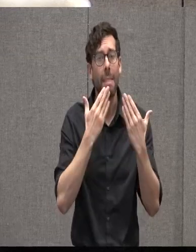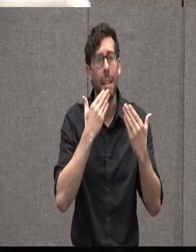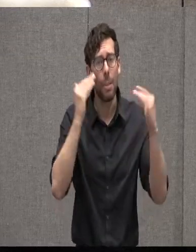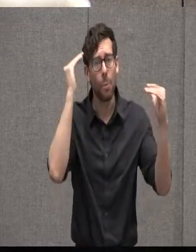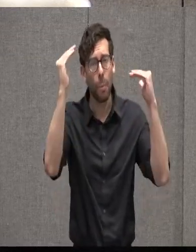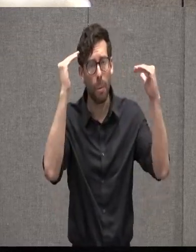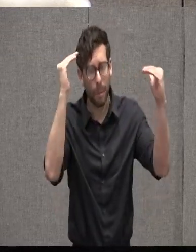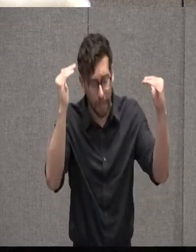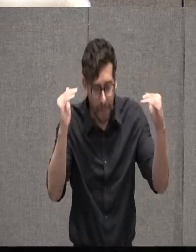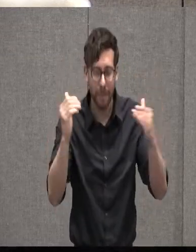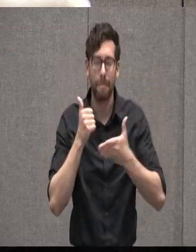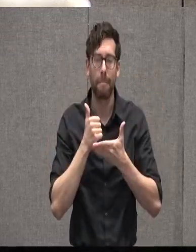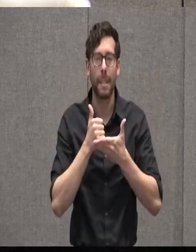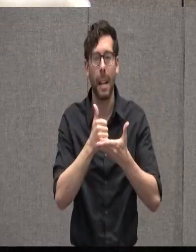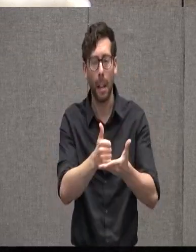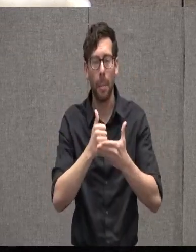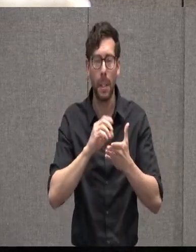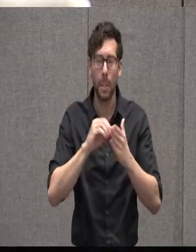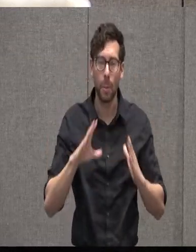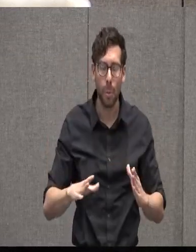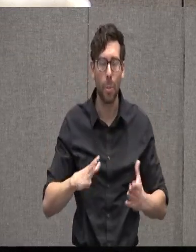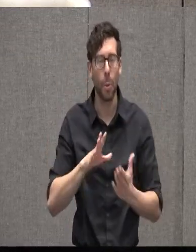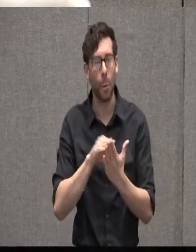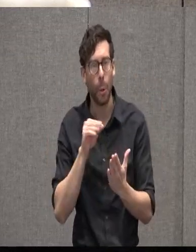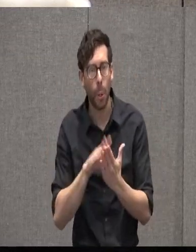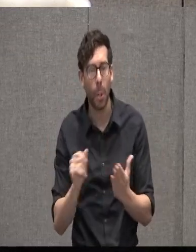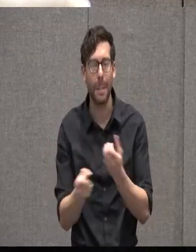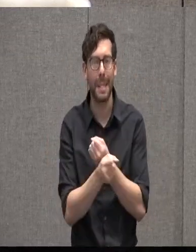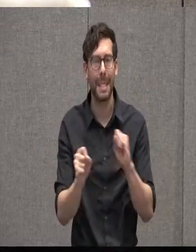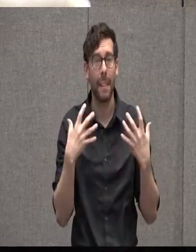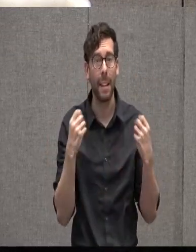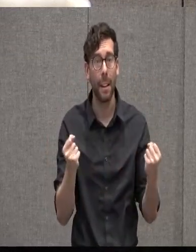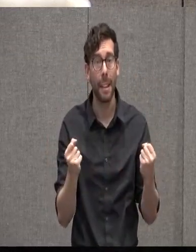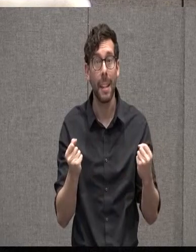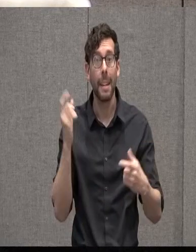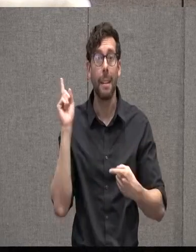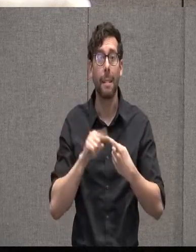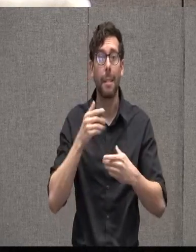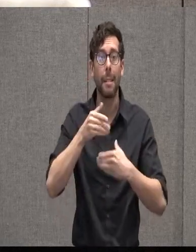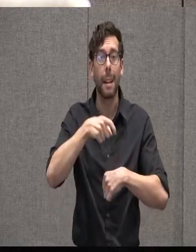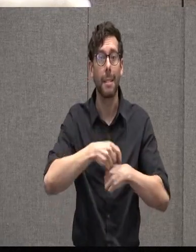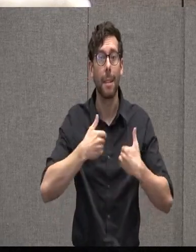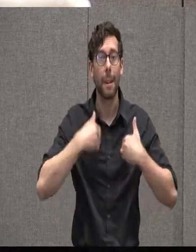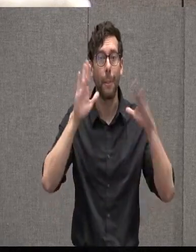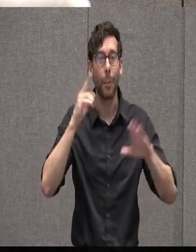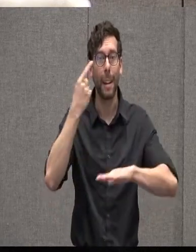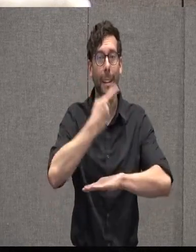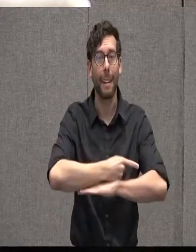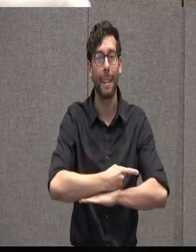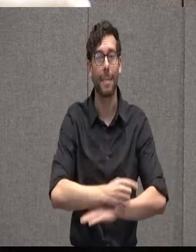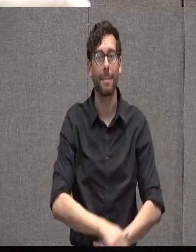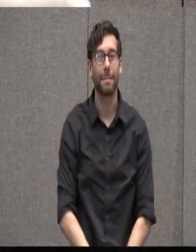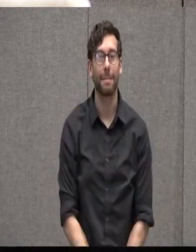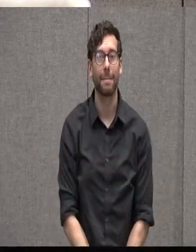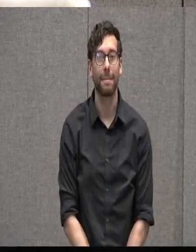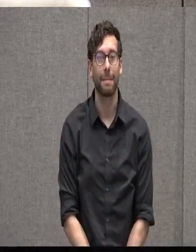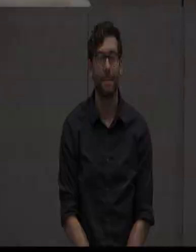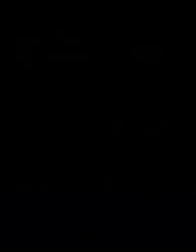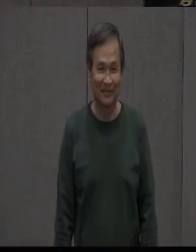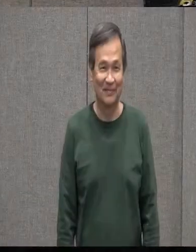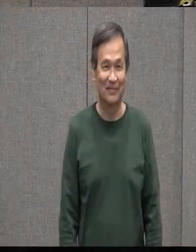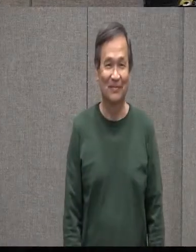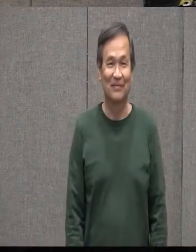So I'm really glad you were able to join me today, and I hope you have a great summer and continue to learn and explore the world around you